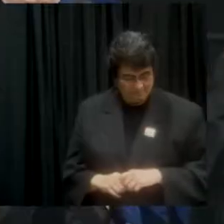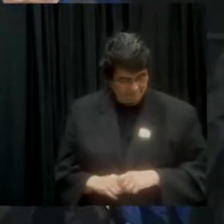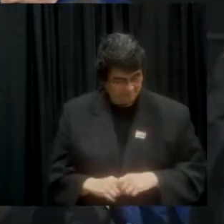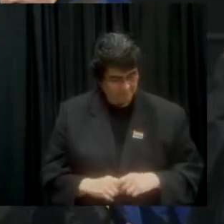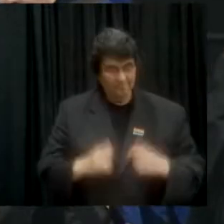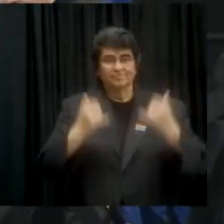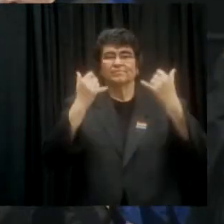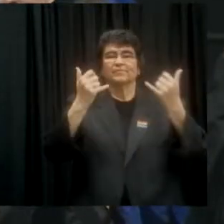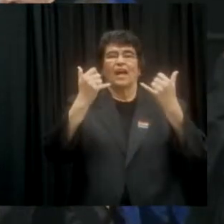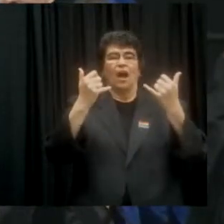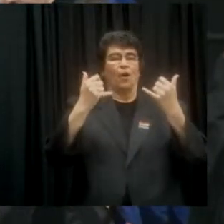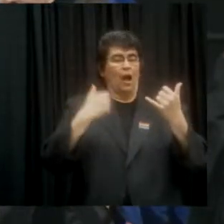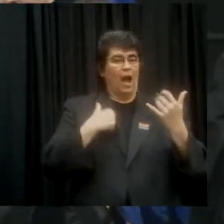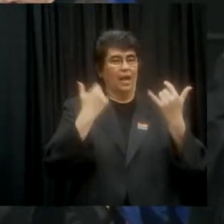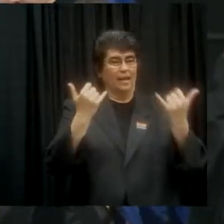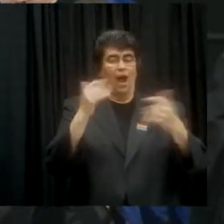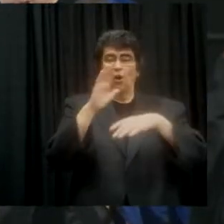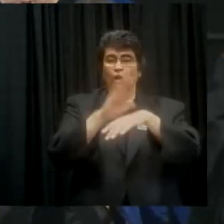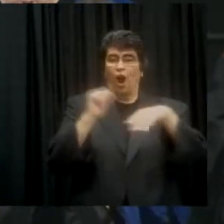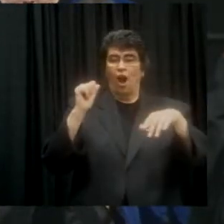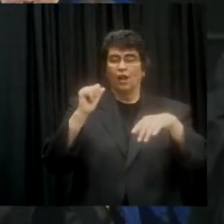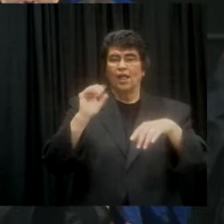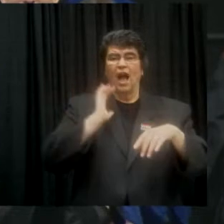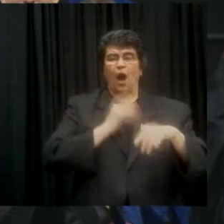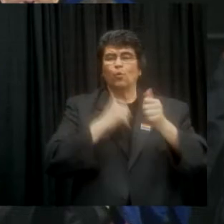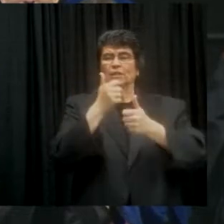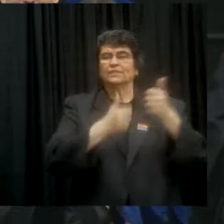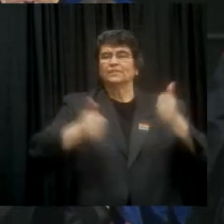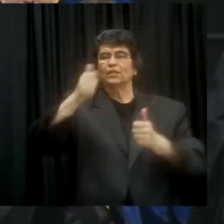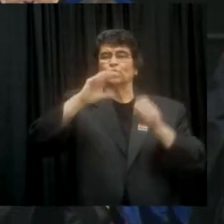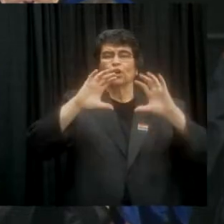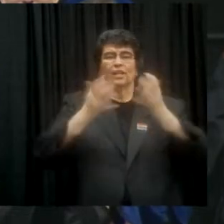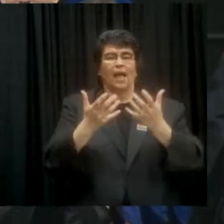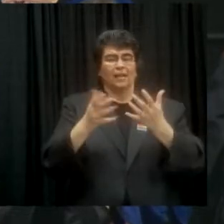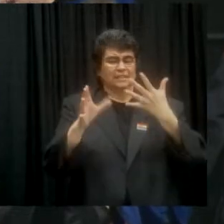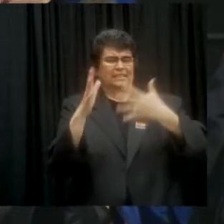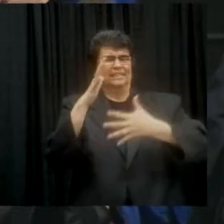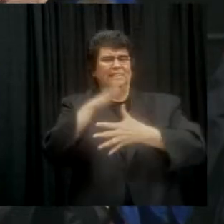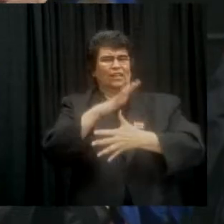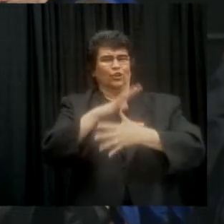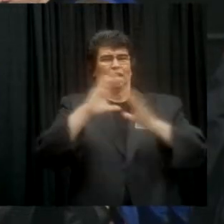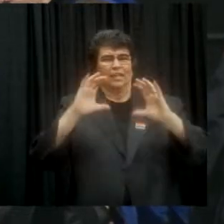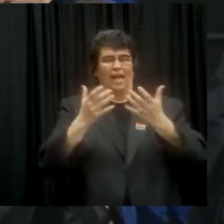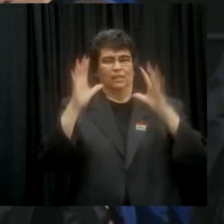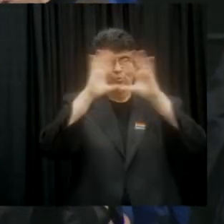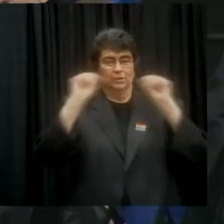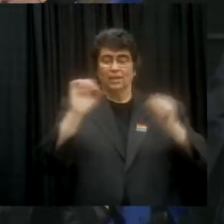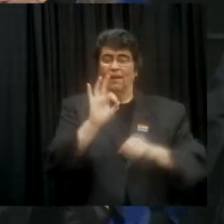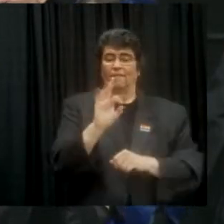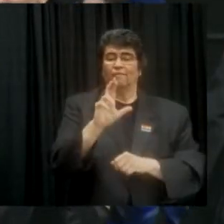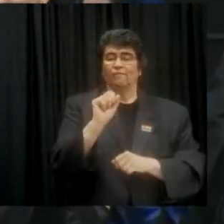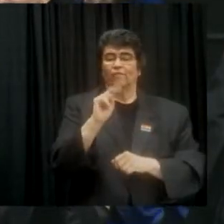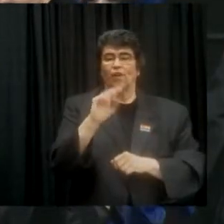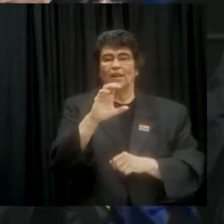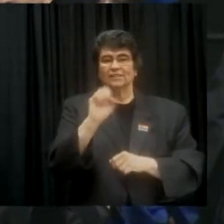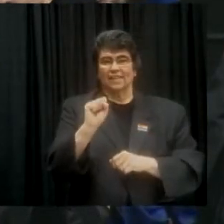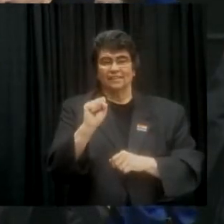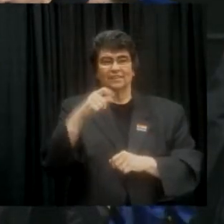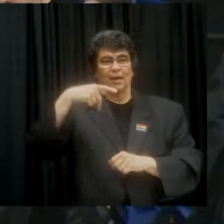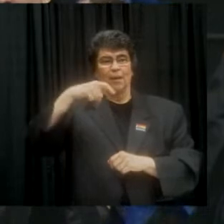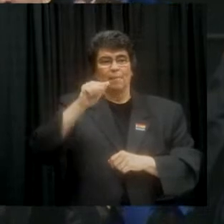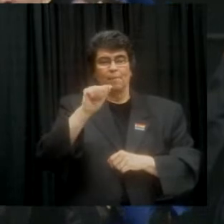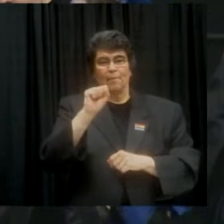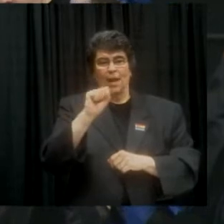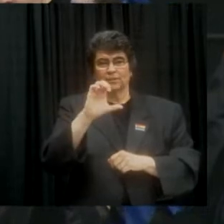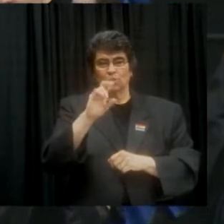At this time, I now call our senior class president, Francis Pasquale. Please come forward to